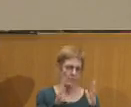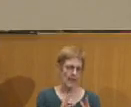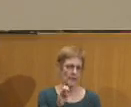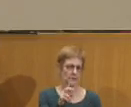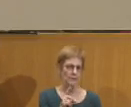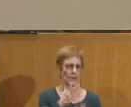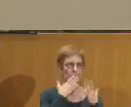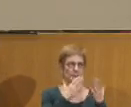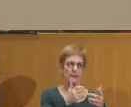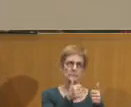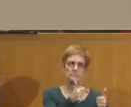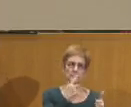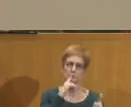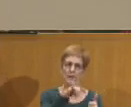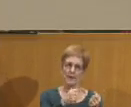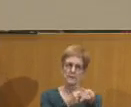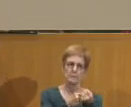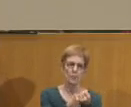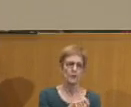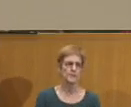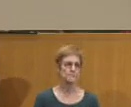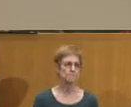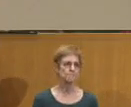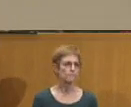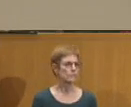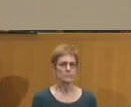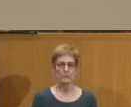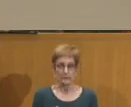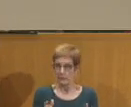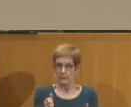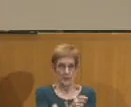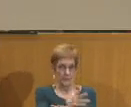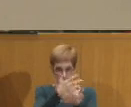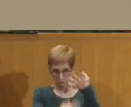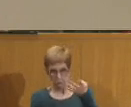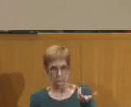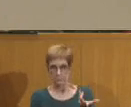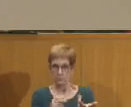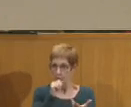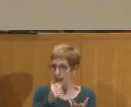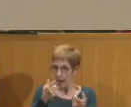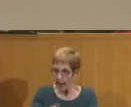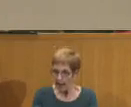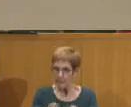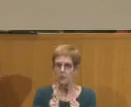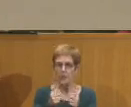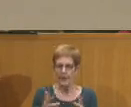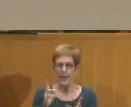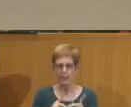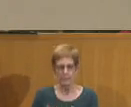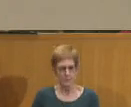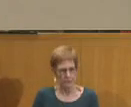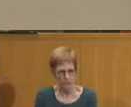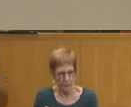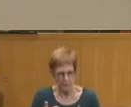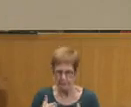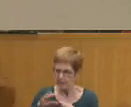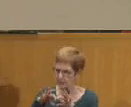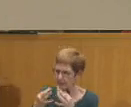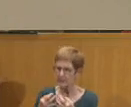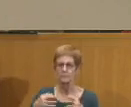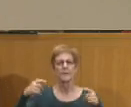try to revitalize everything between the Brookshire Freeway and I-85, particularly focused in on the Beatties Ford and